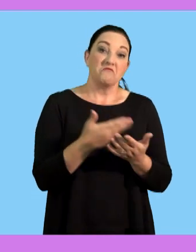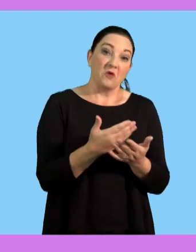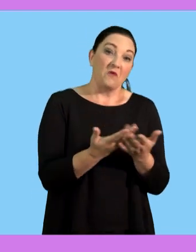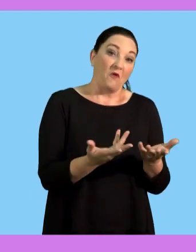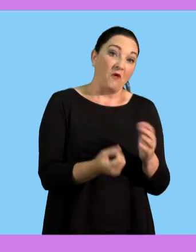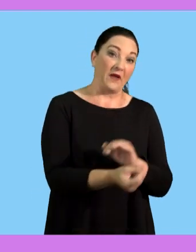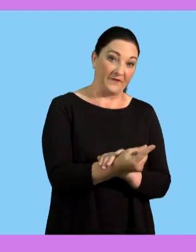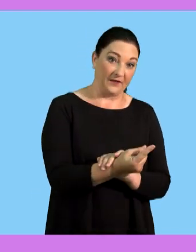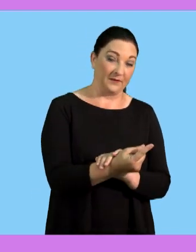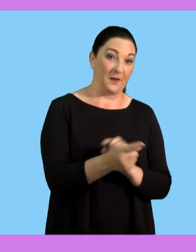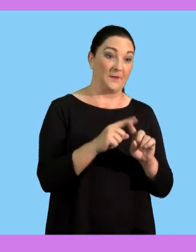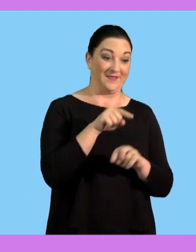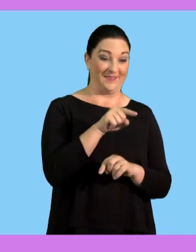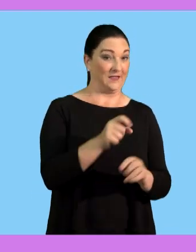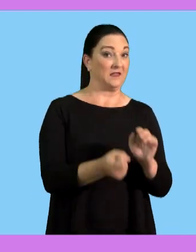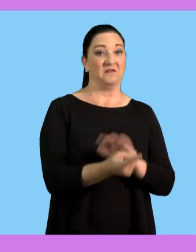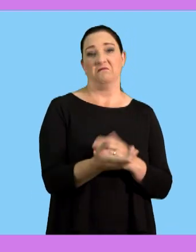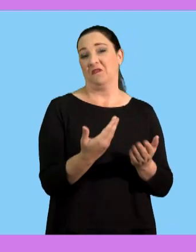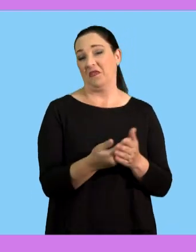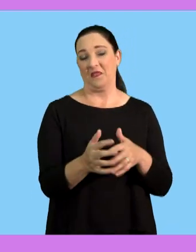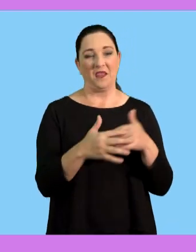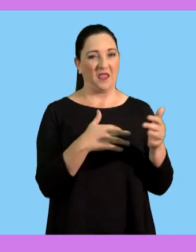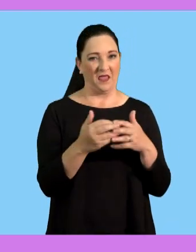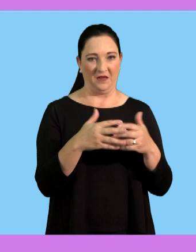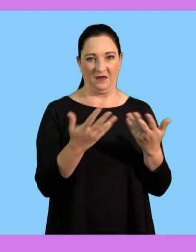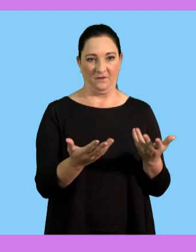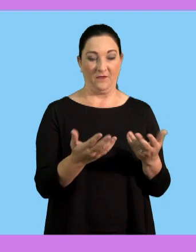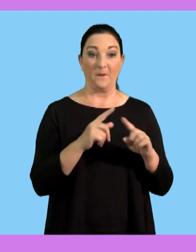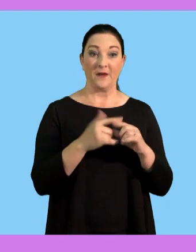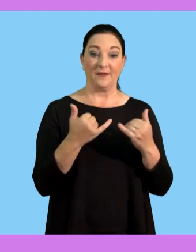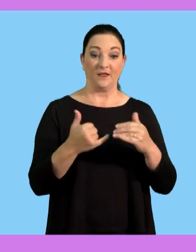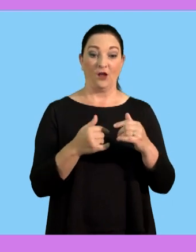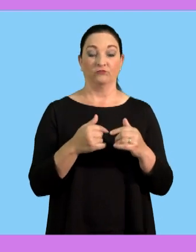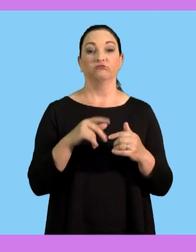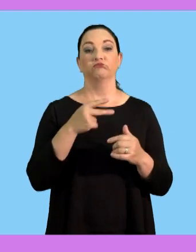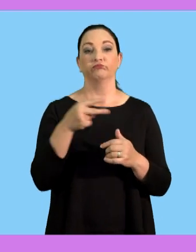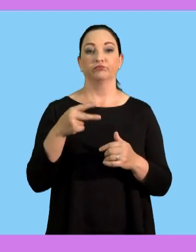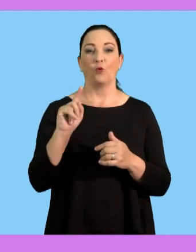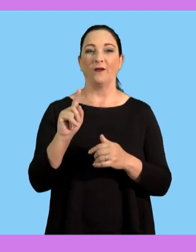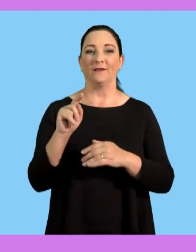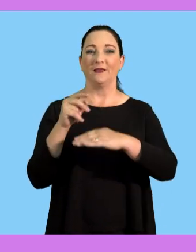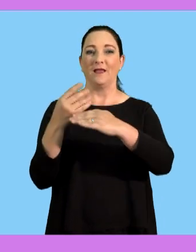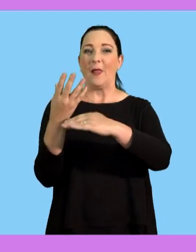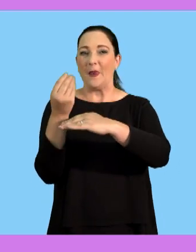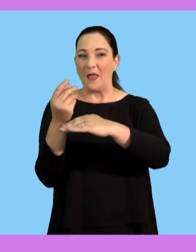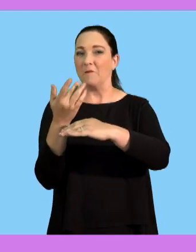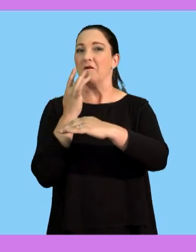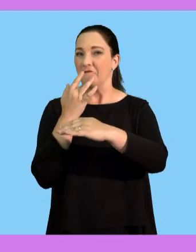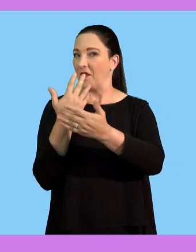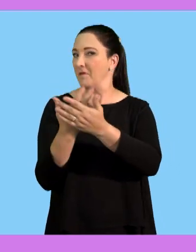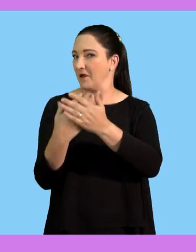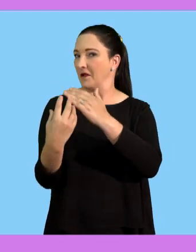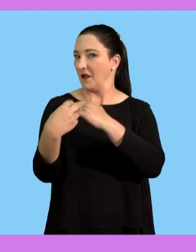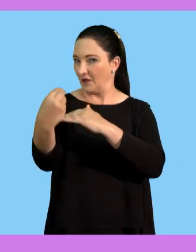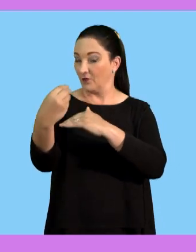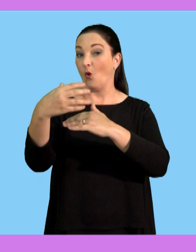probability of an event, remember that event can take on any form, is where we take the number of favorable outcomes divided by the